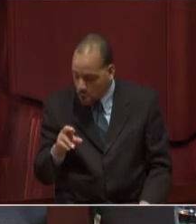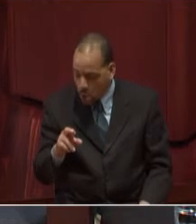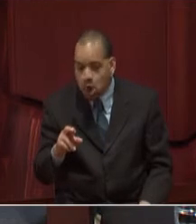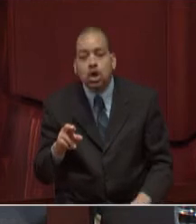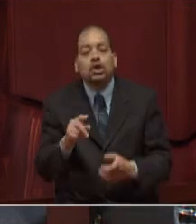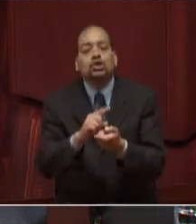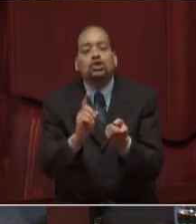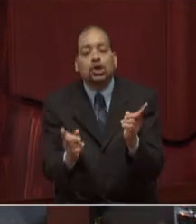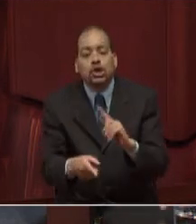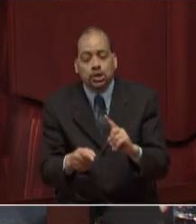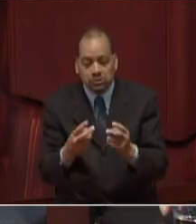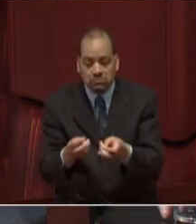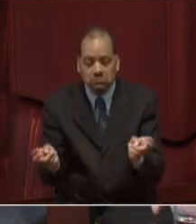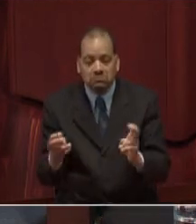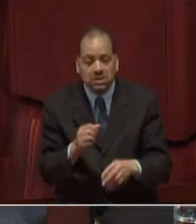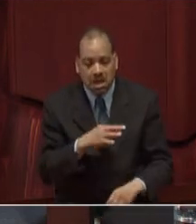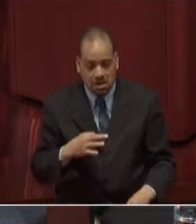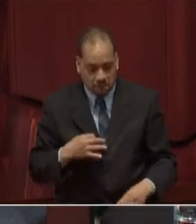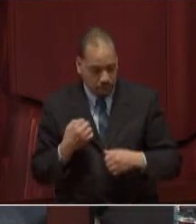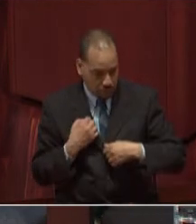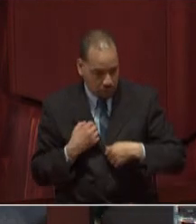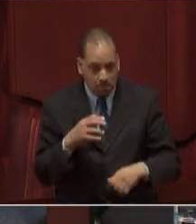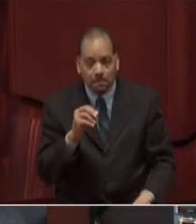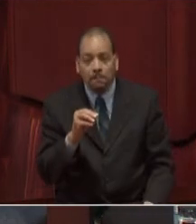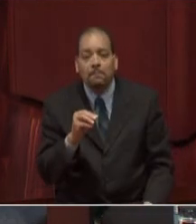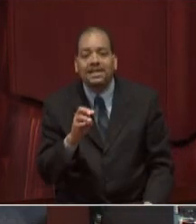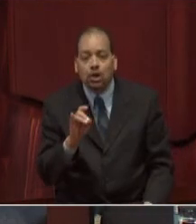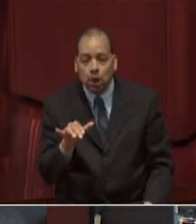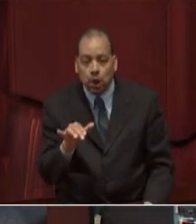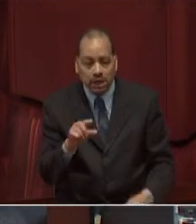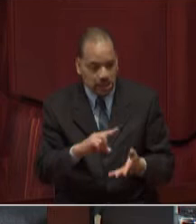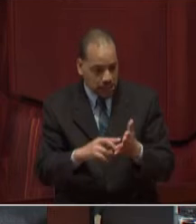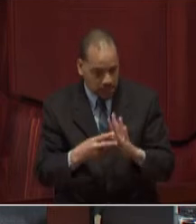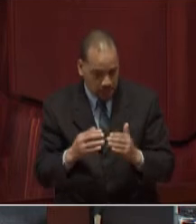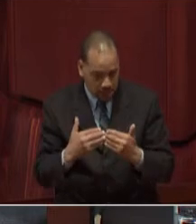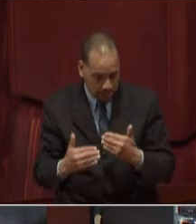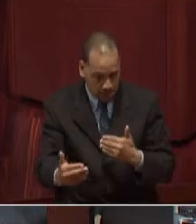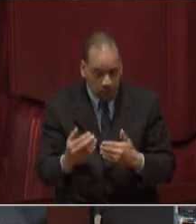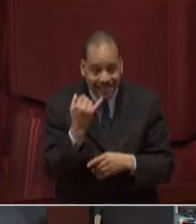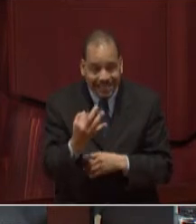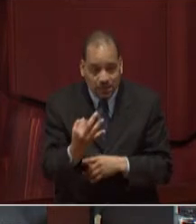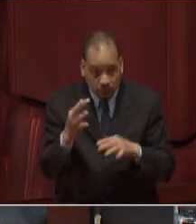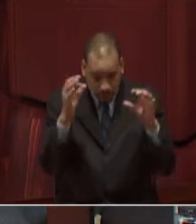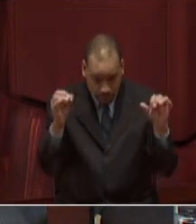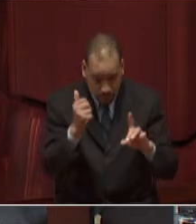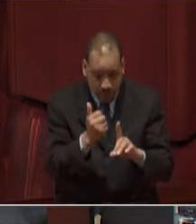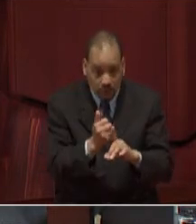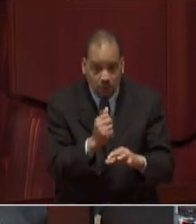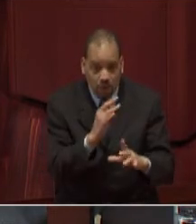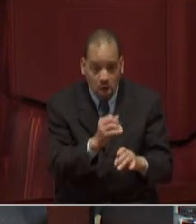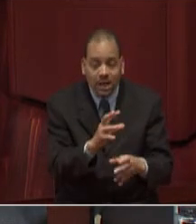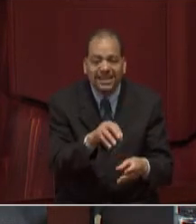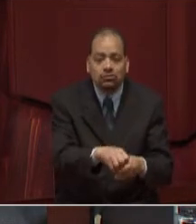staff, and then after that it reflected how interested a president was in foreign policy and national